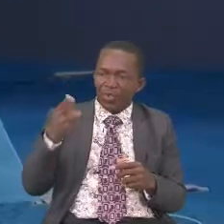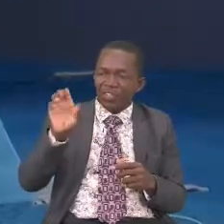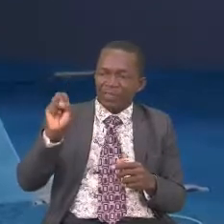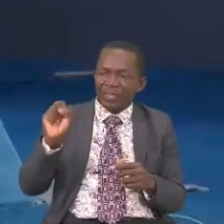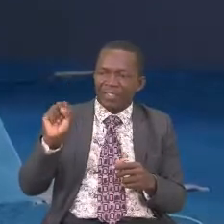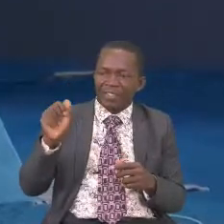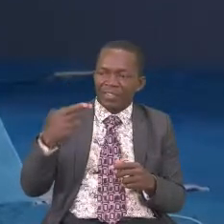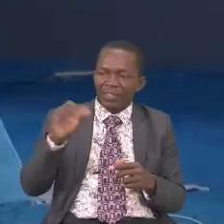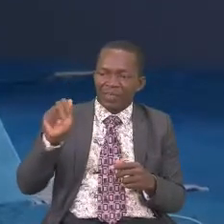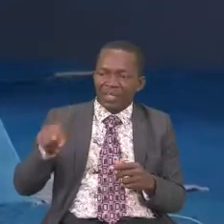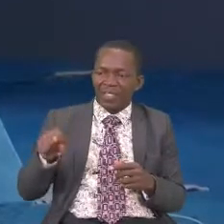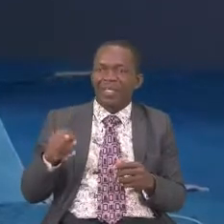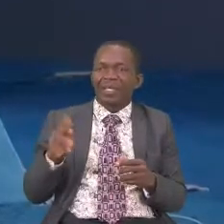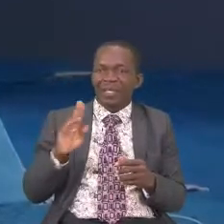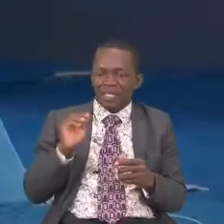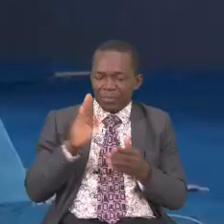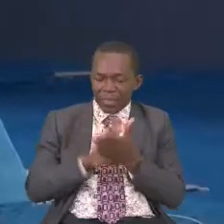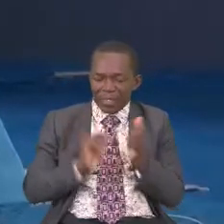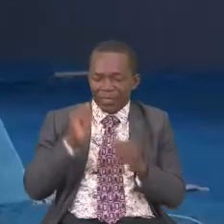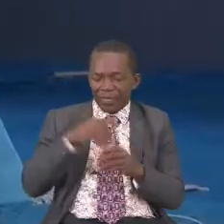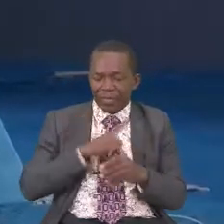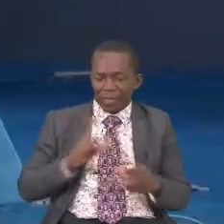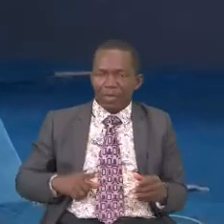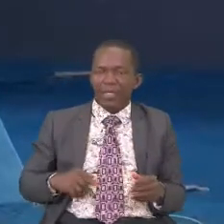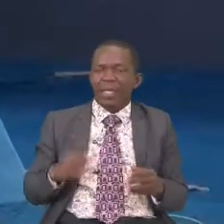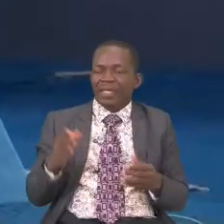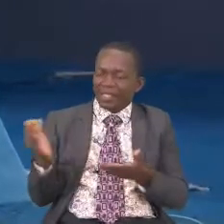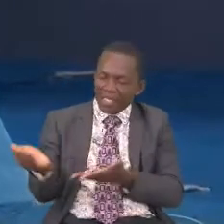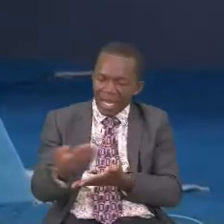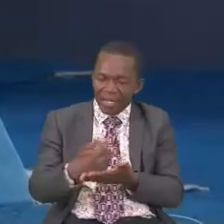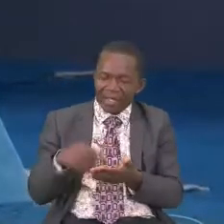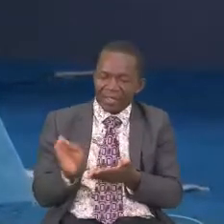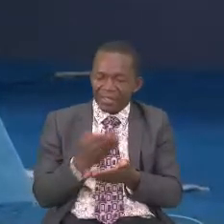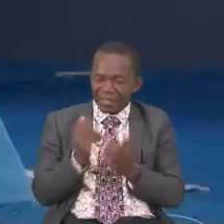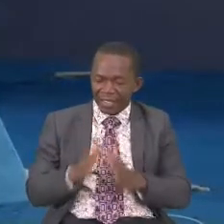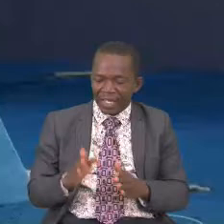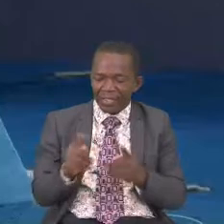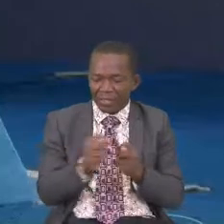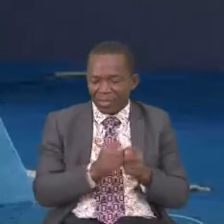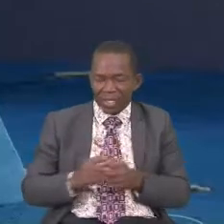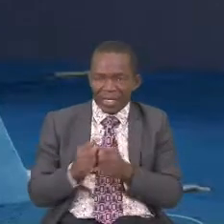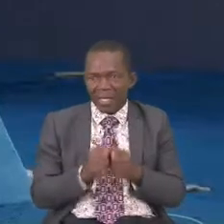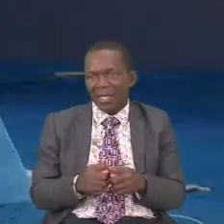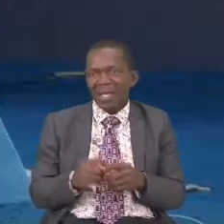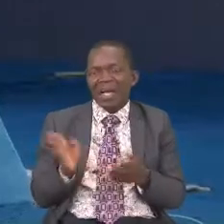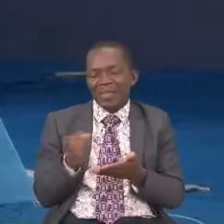prosper, and you will conquer." What did he do? He got all those singers together, and he sang to the glory of God,